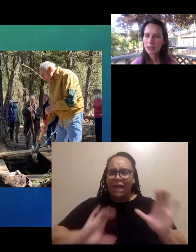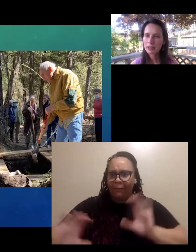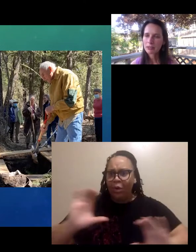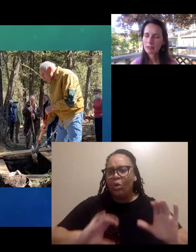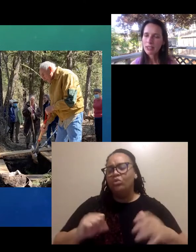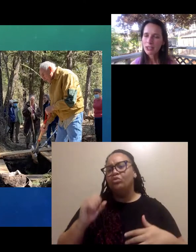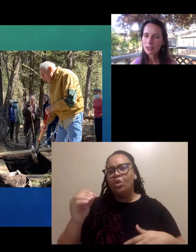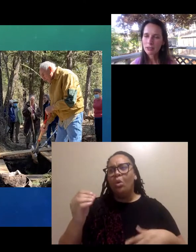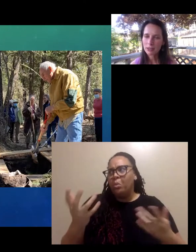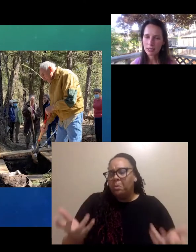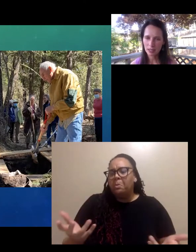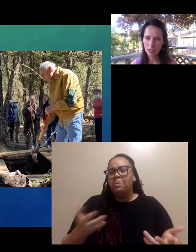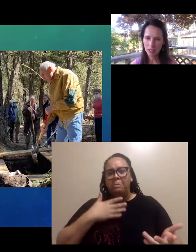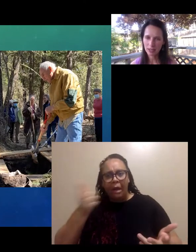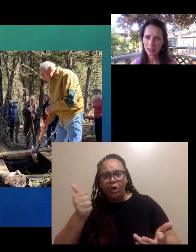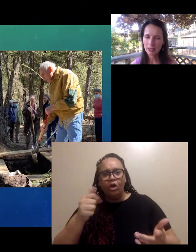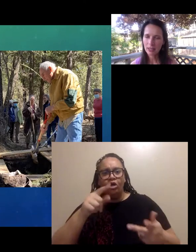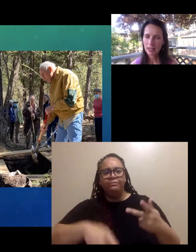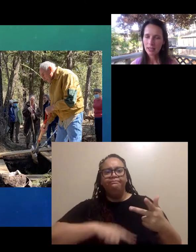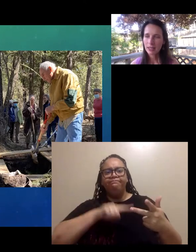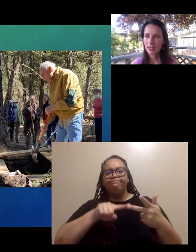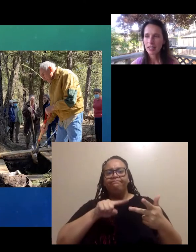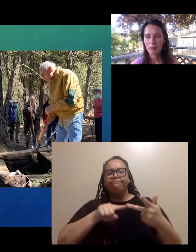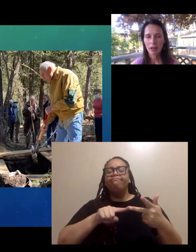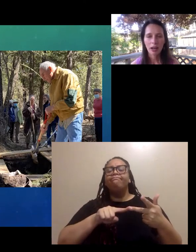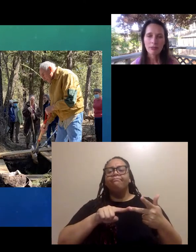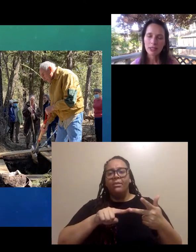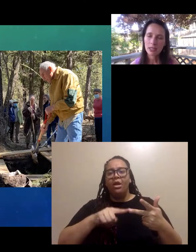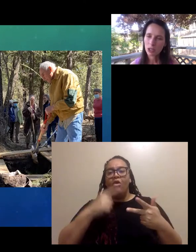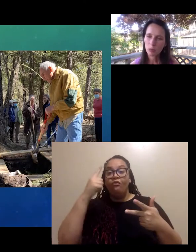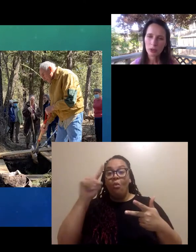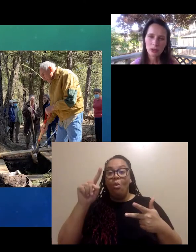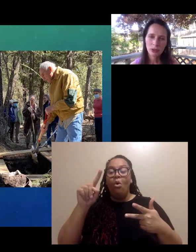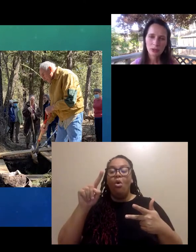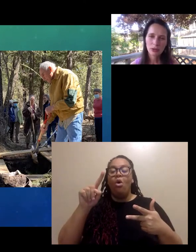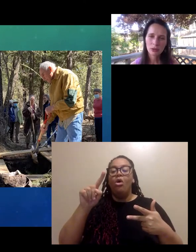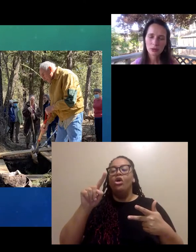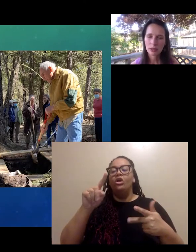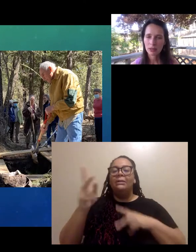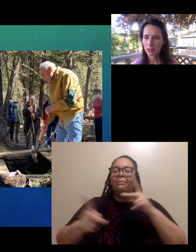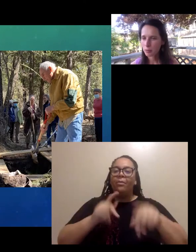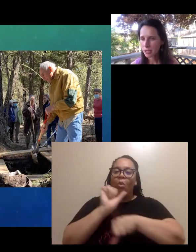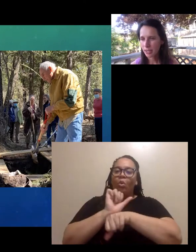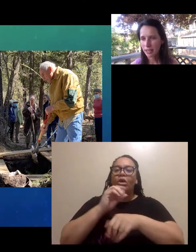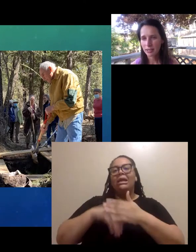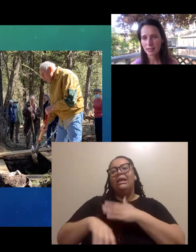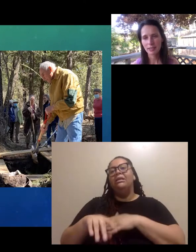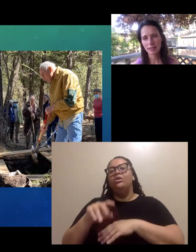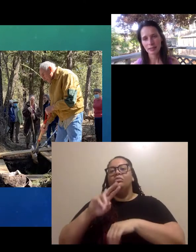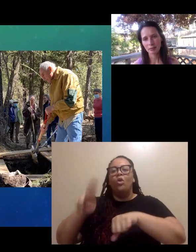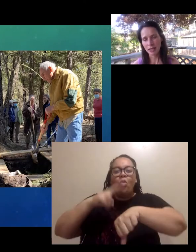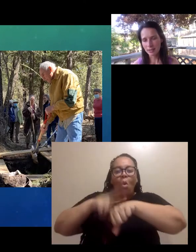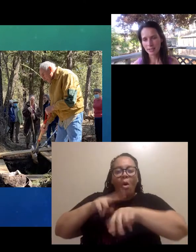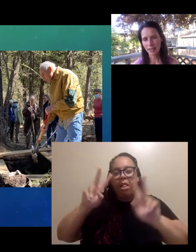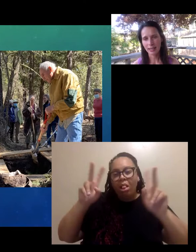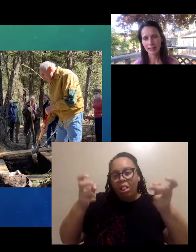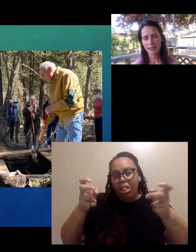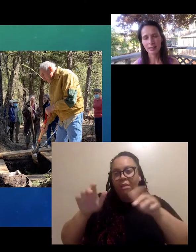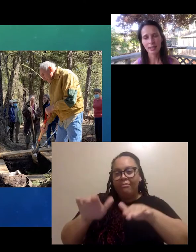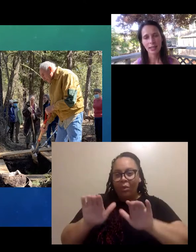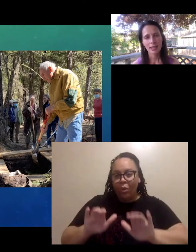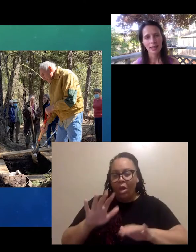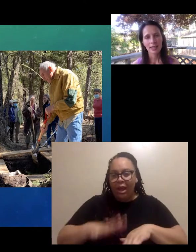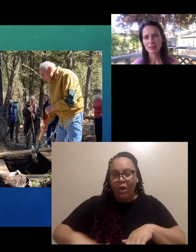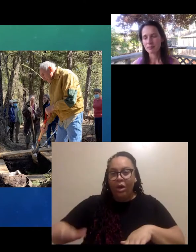folks that work in conventional cemeteries, are often exposed to herbicides, pesticides,